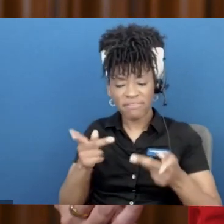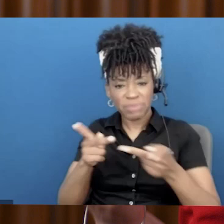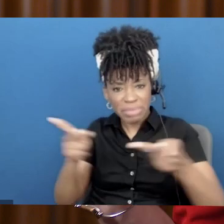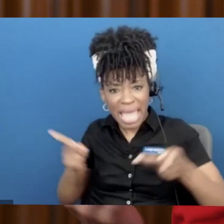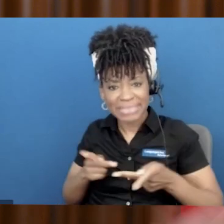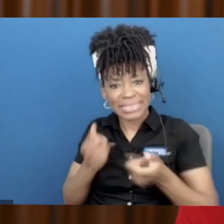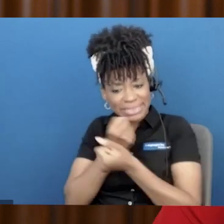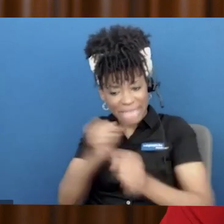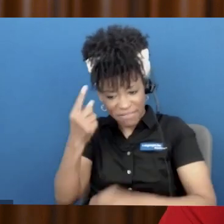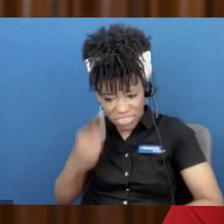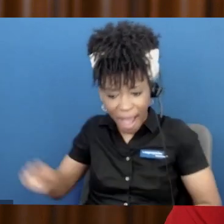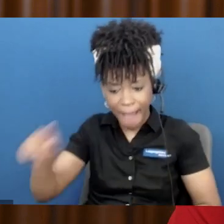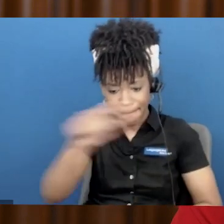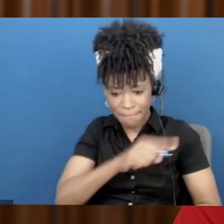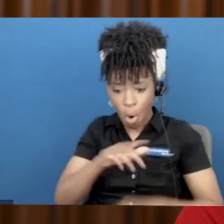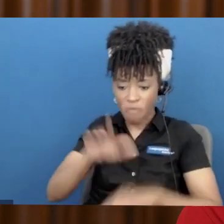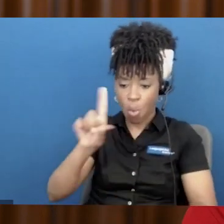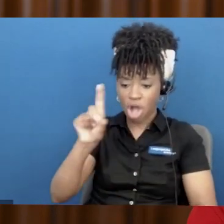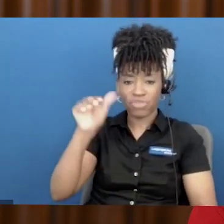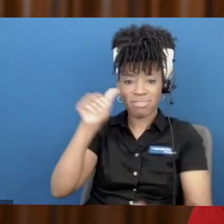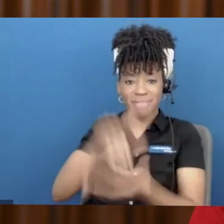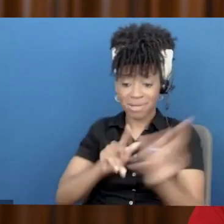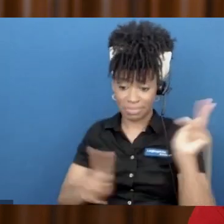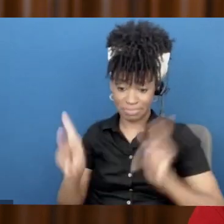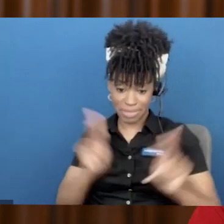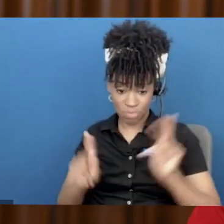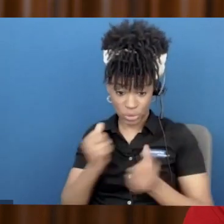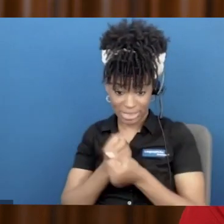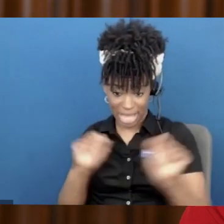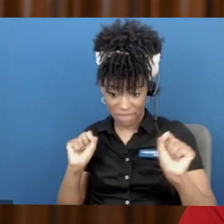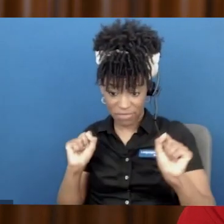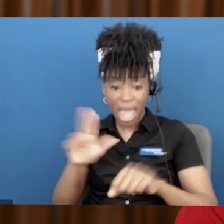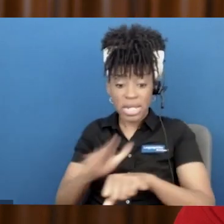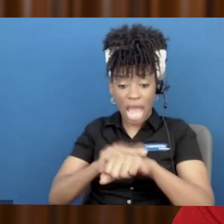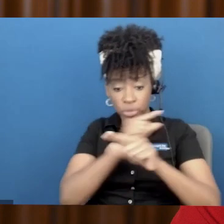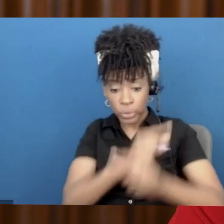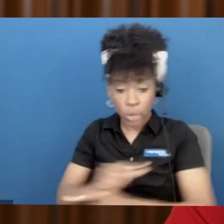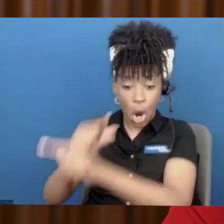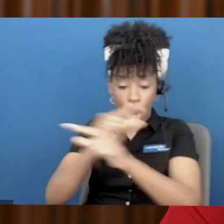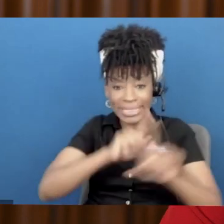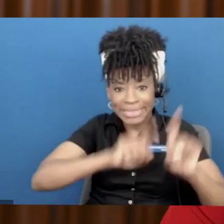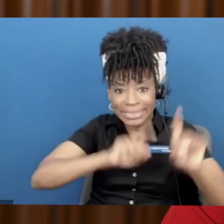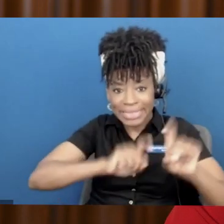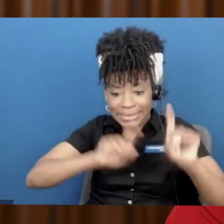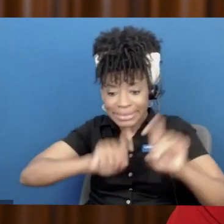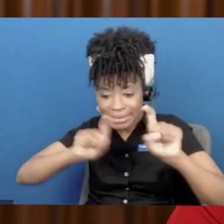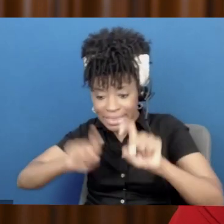worked together with Governor Evers and the National Guard on a testing facility at Alliant Energy Center, which has now tested